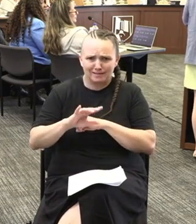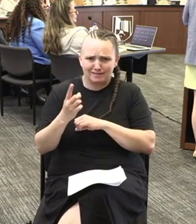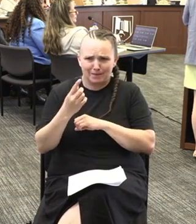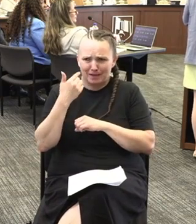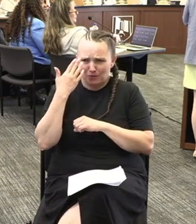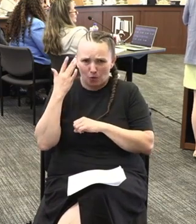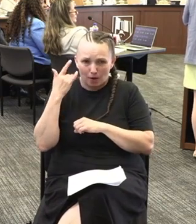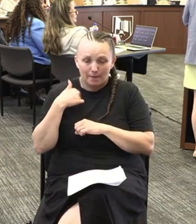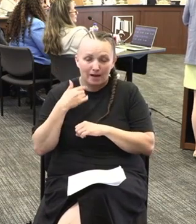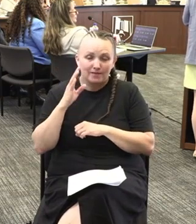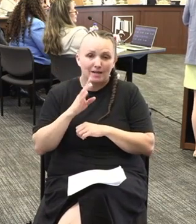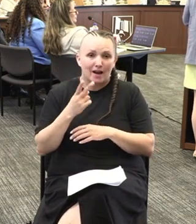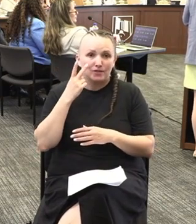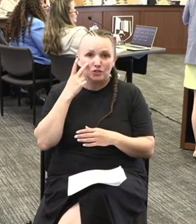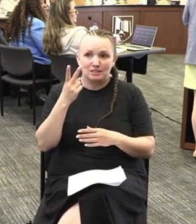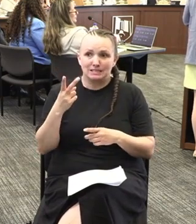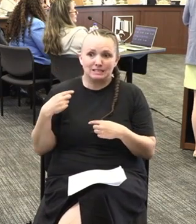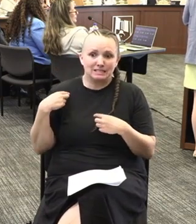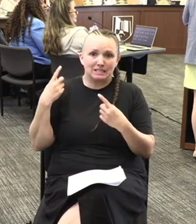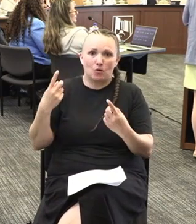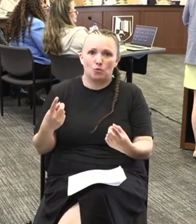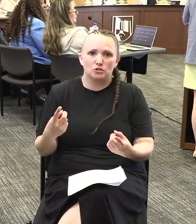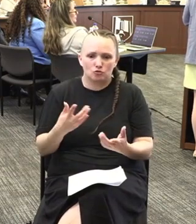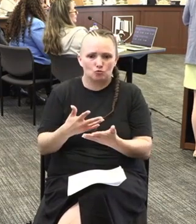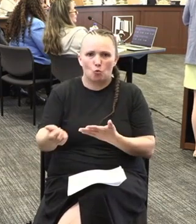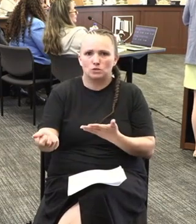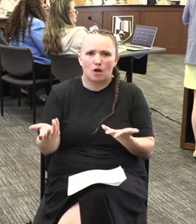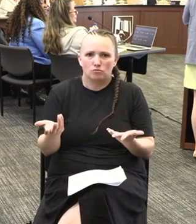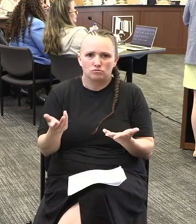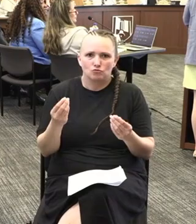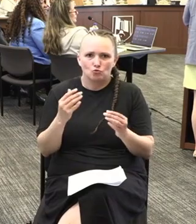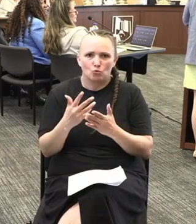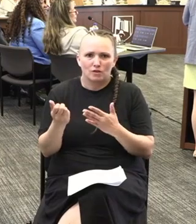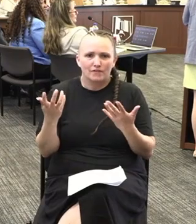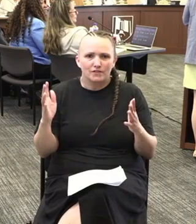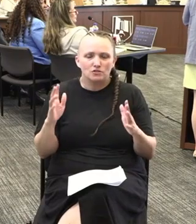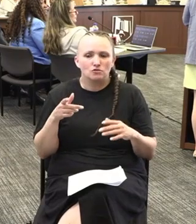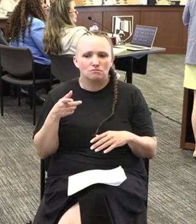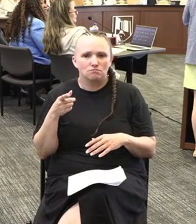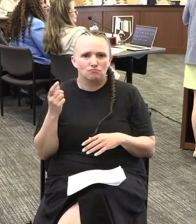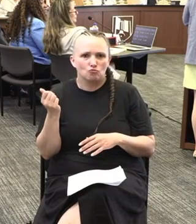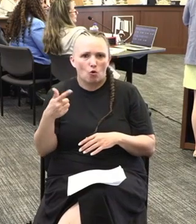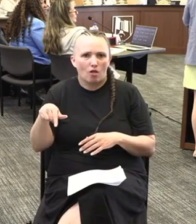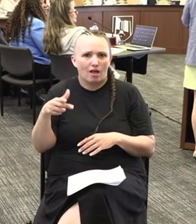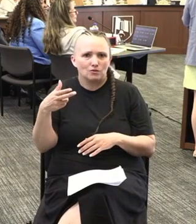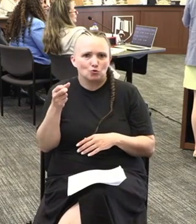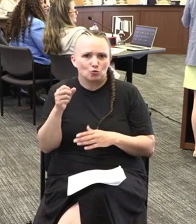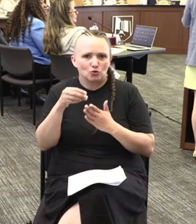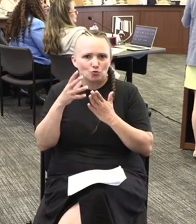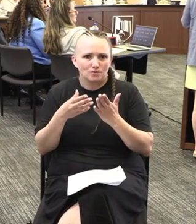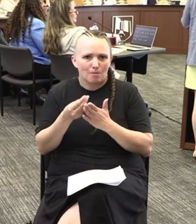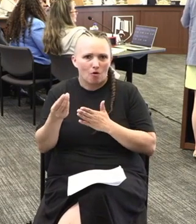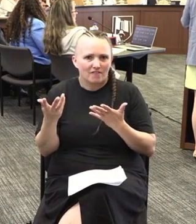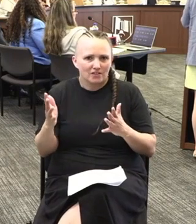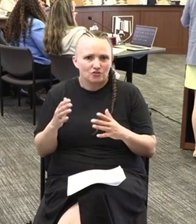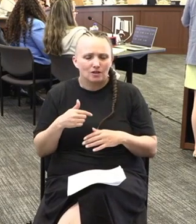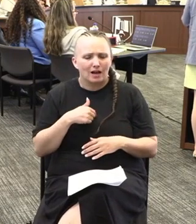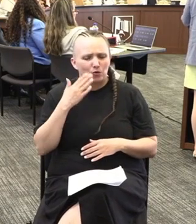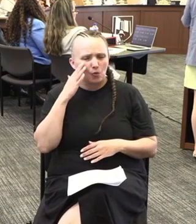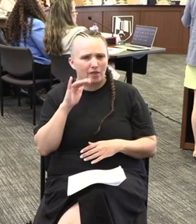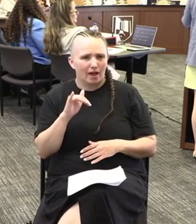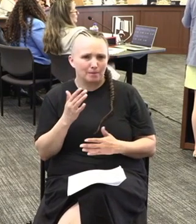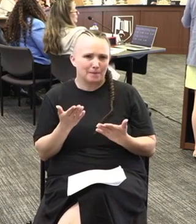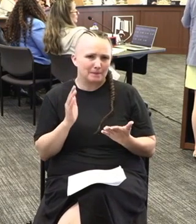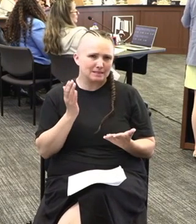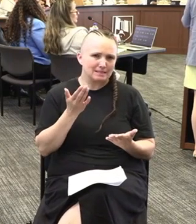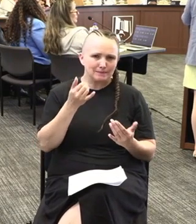I've never, since I've worked here, sold out of t-shirts. She said, they cleaned me out. And I know that seems silly, but when you